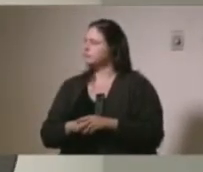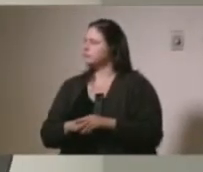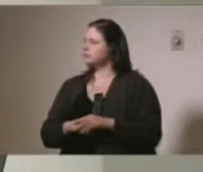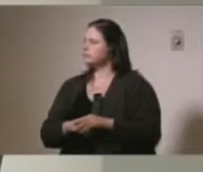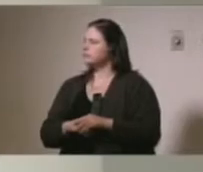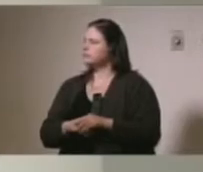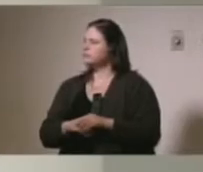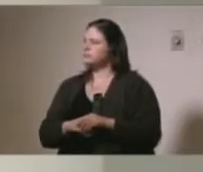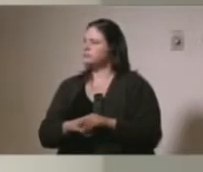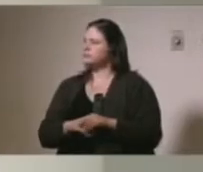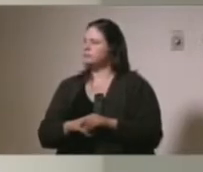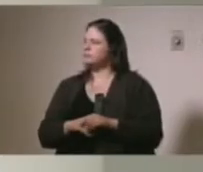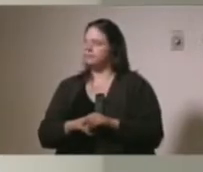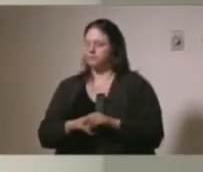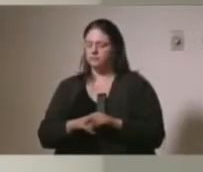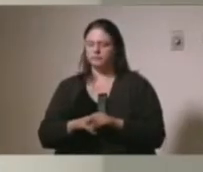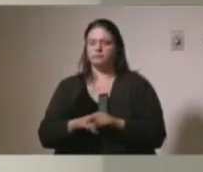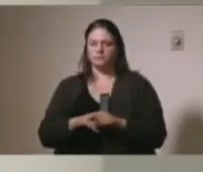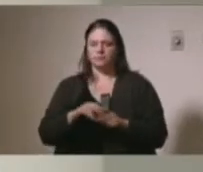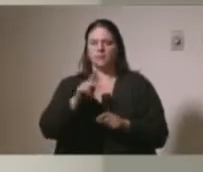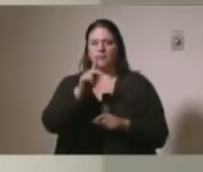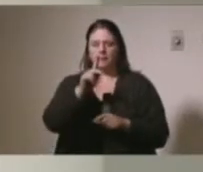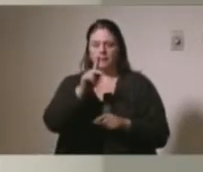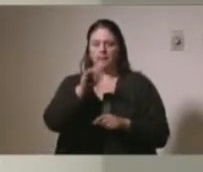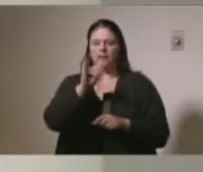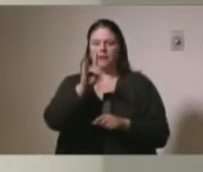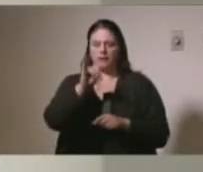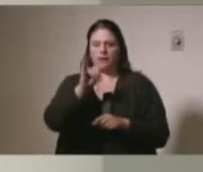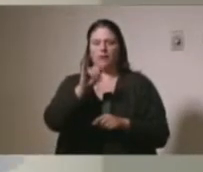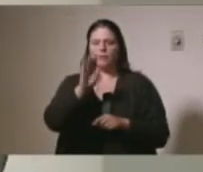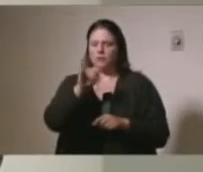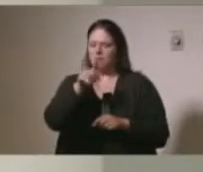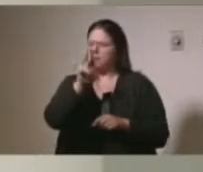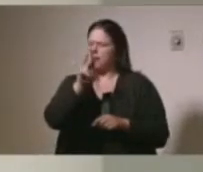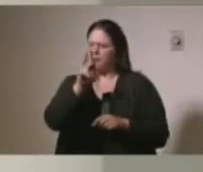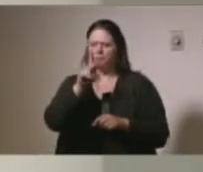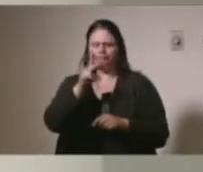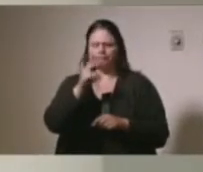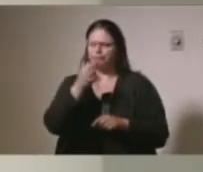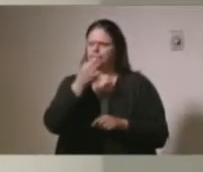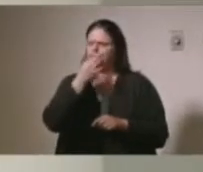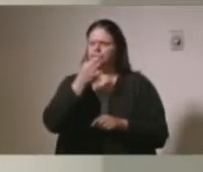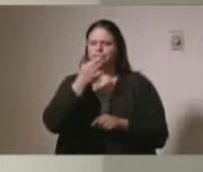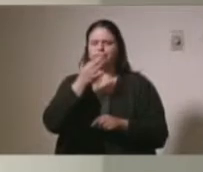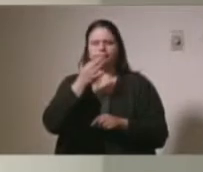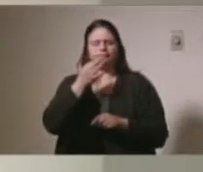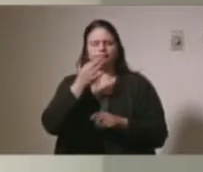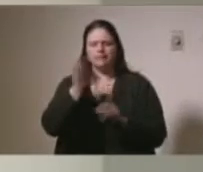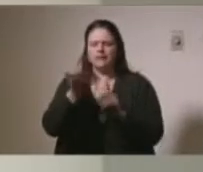The bank has done very well capturing the hearts and minds of New Zealanders.